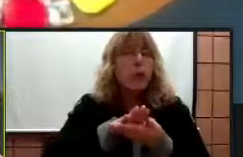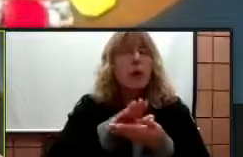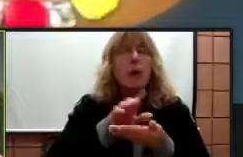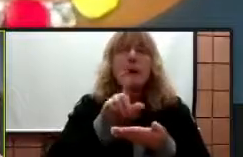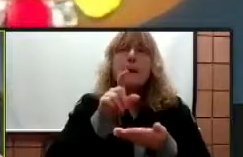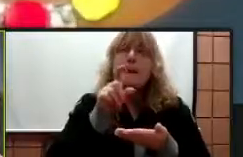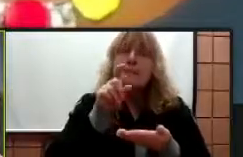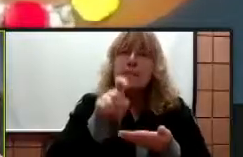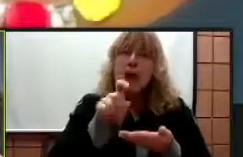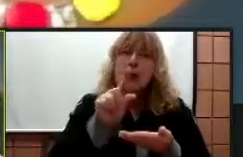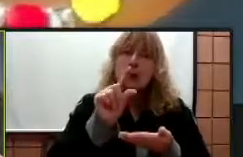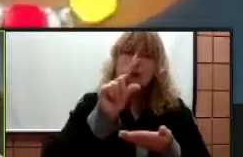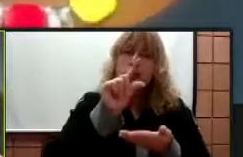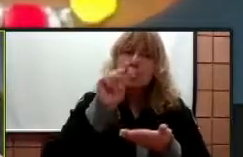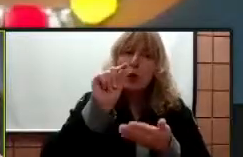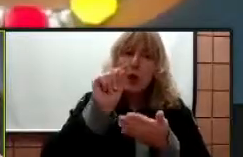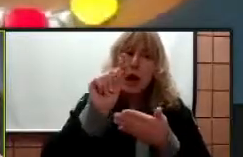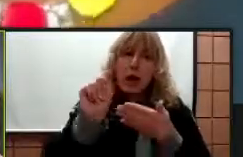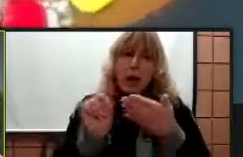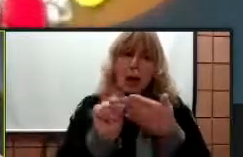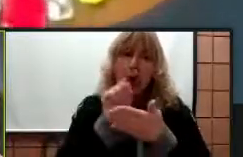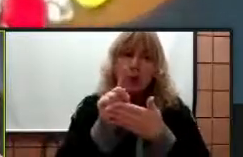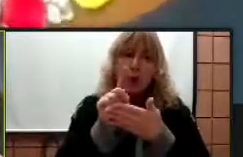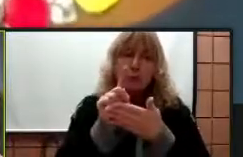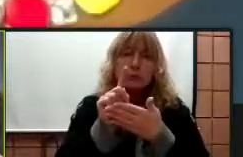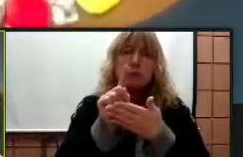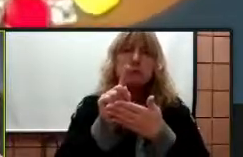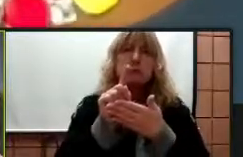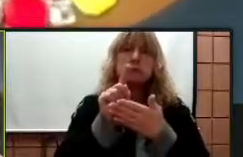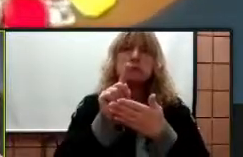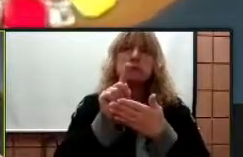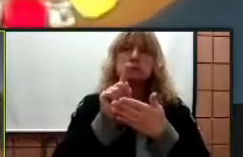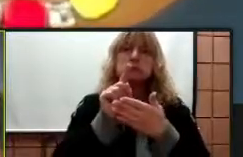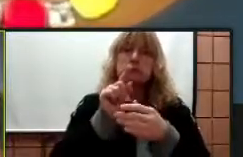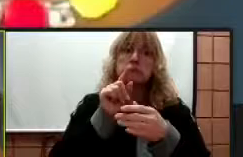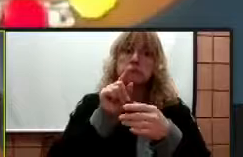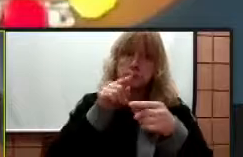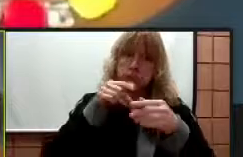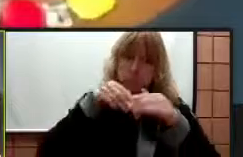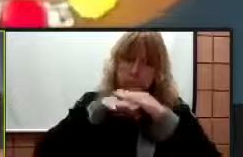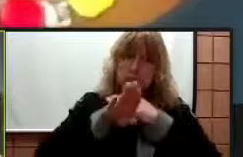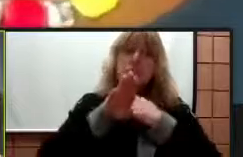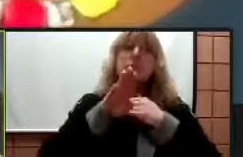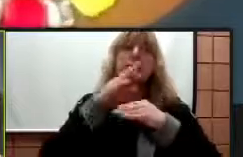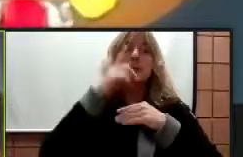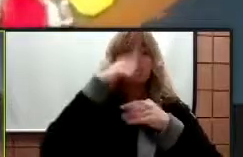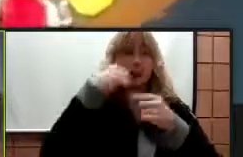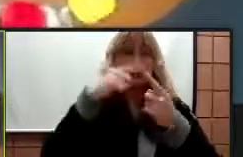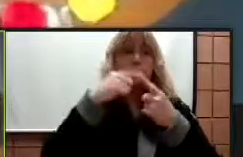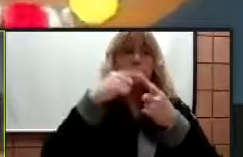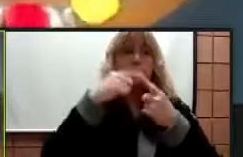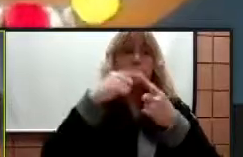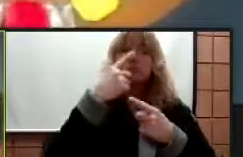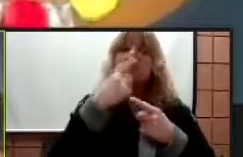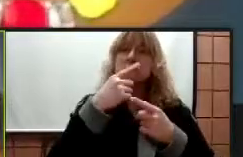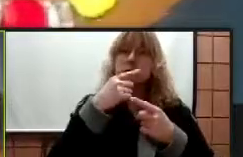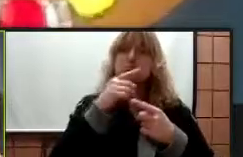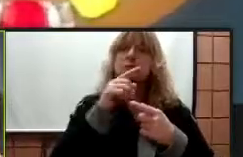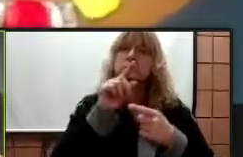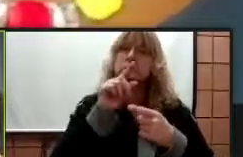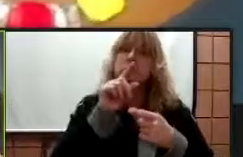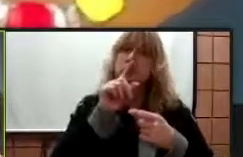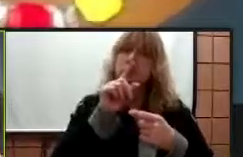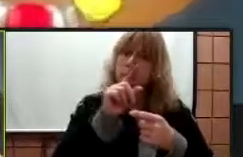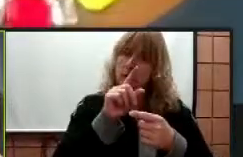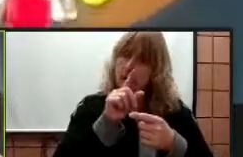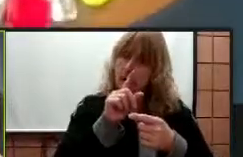hours of in-person schooling if they want to get the coronavirus or the pandemic funds